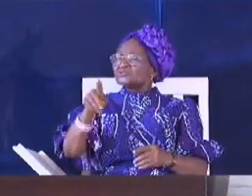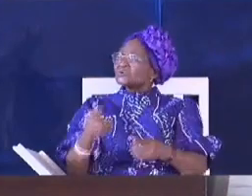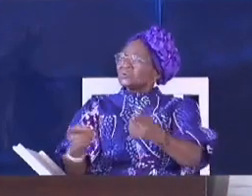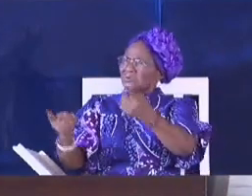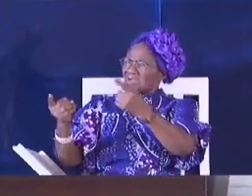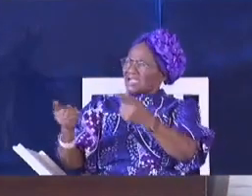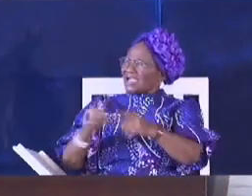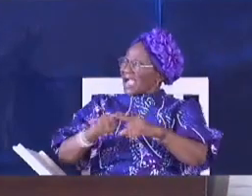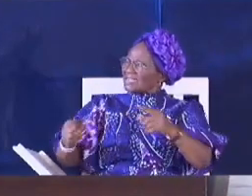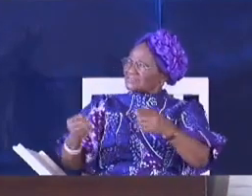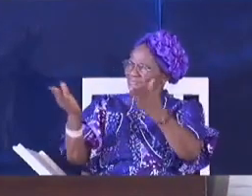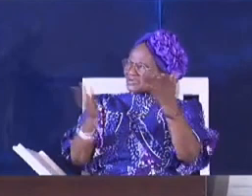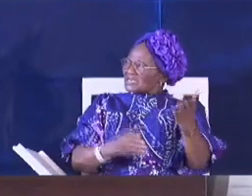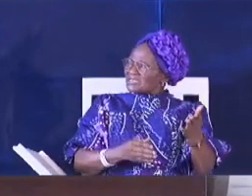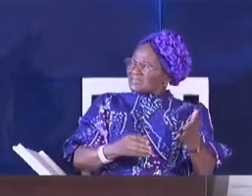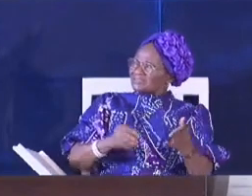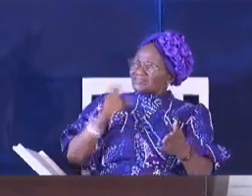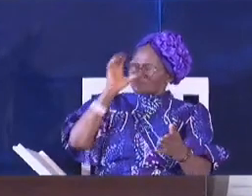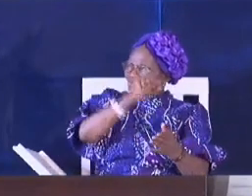here.